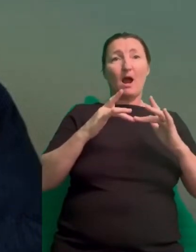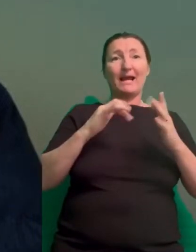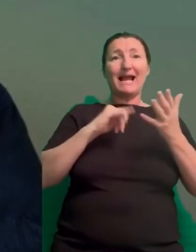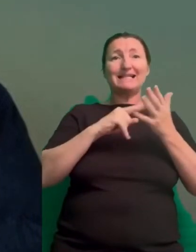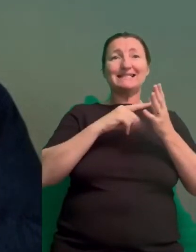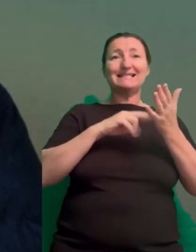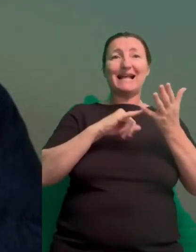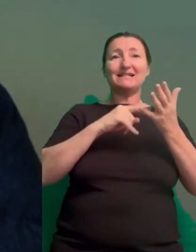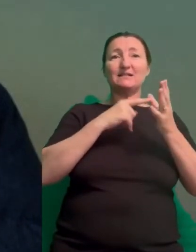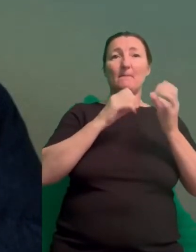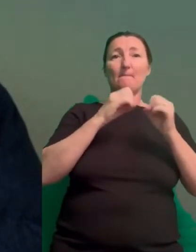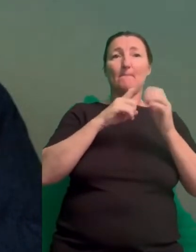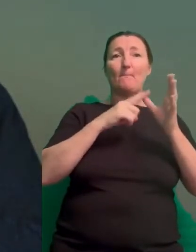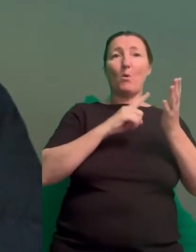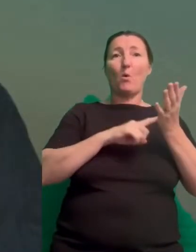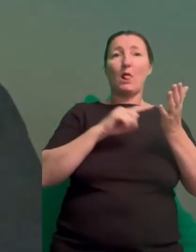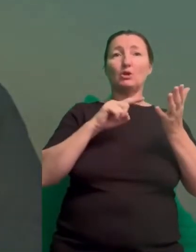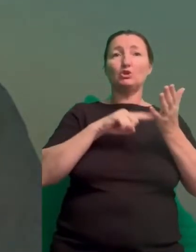sensible.com.au.